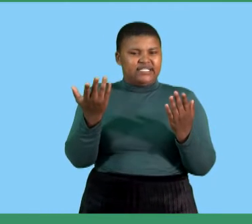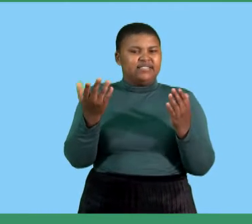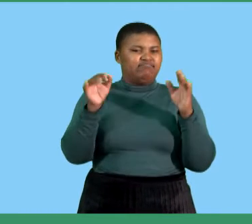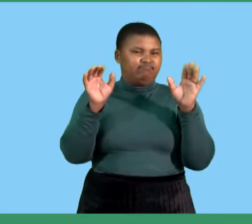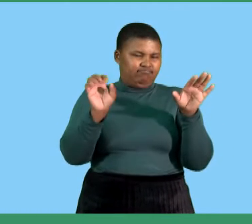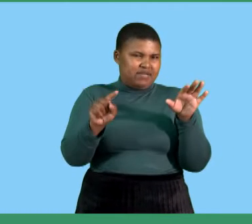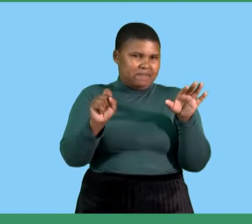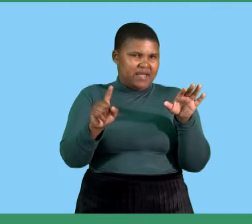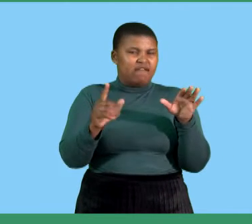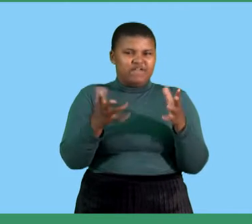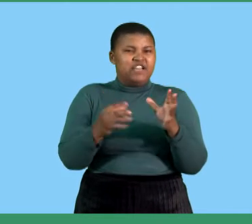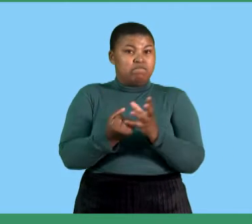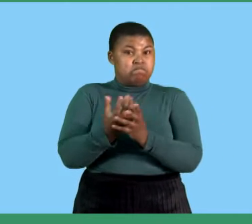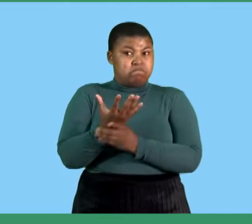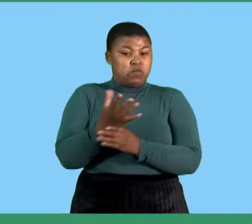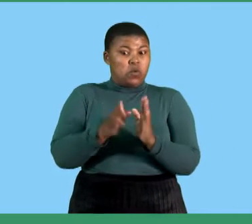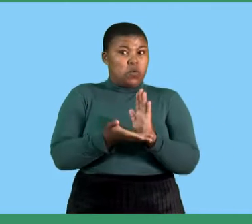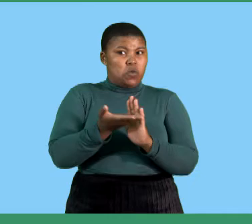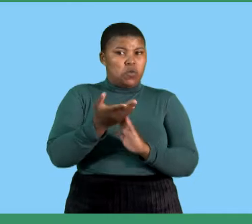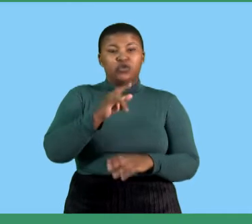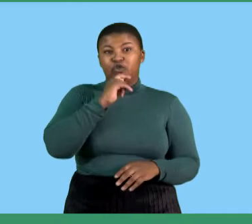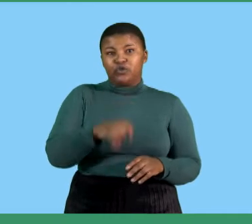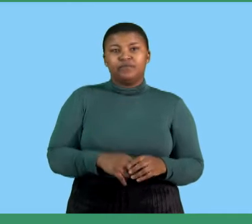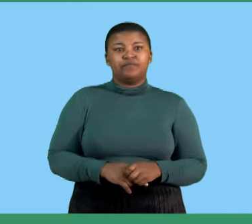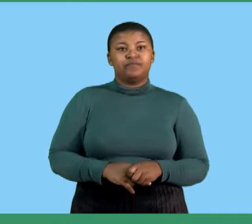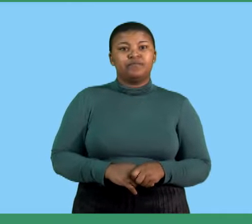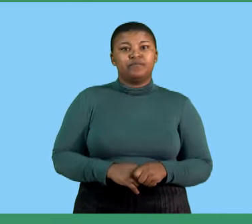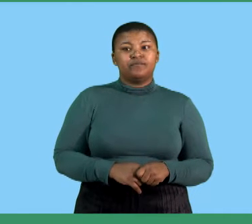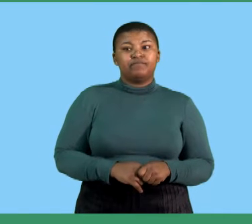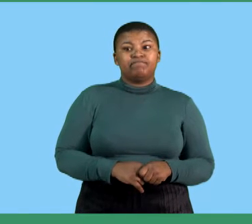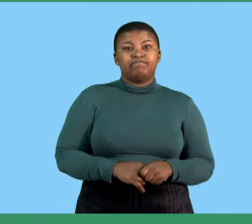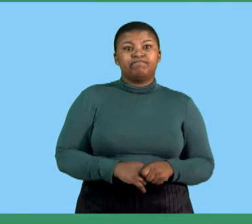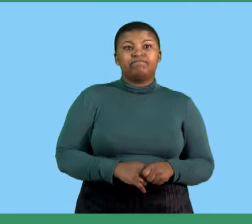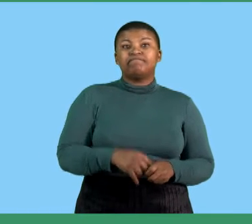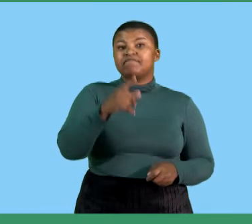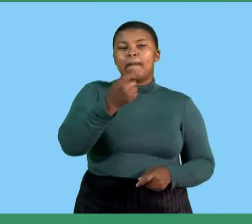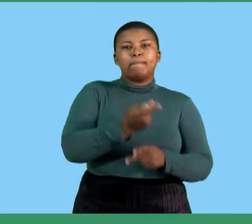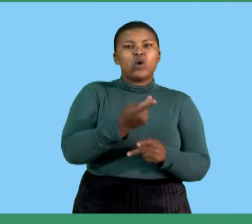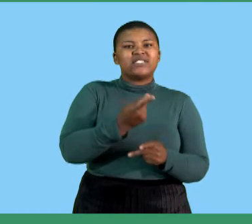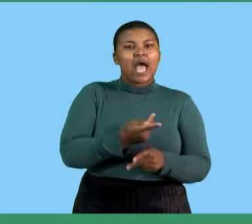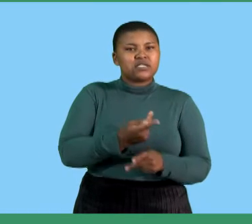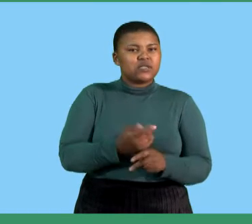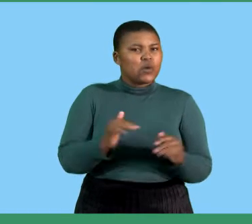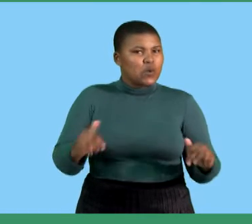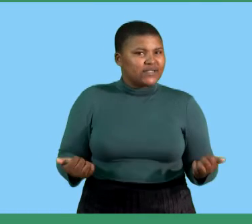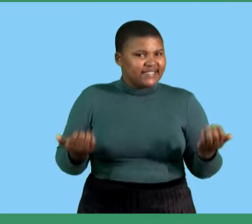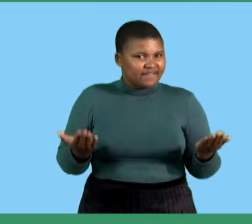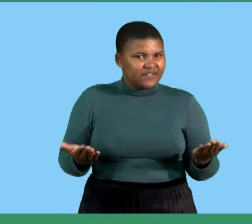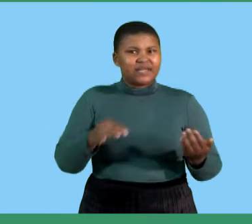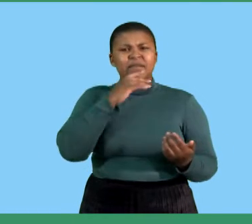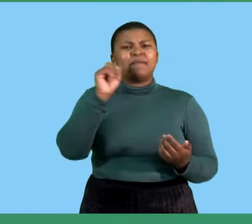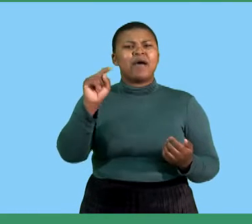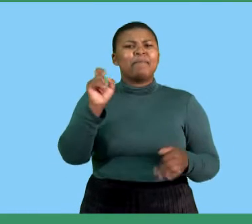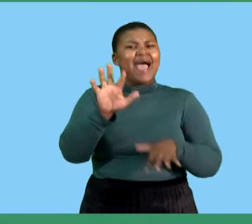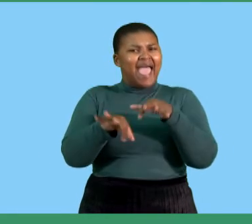is growing, hence they were extended. So now let's start. The first one be a product or service. So it is a description